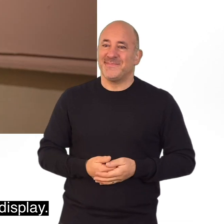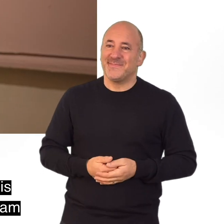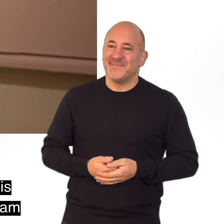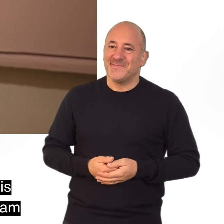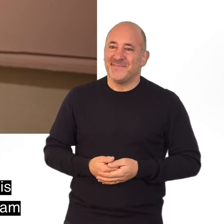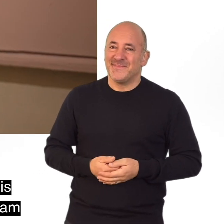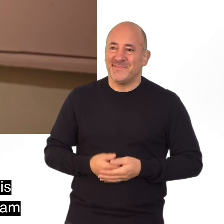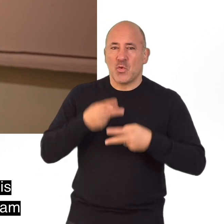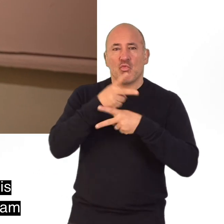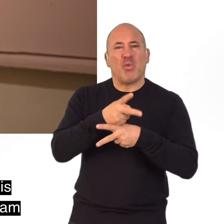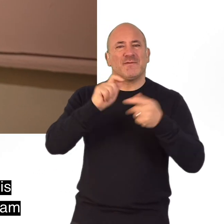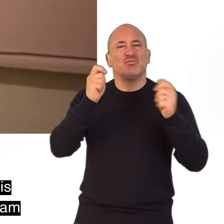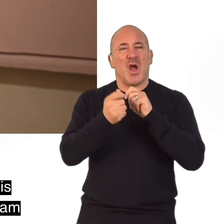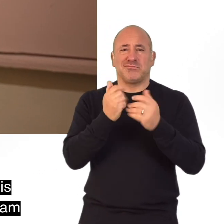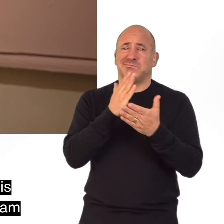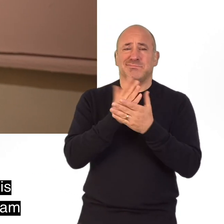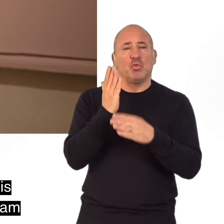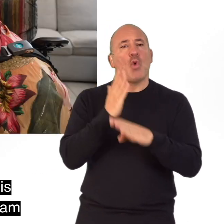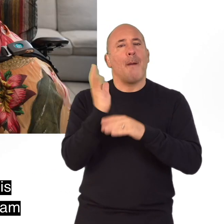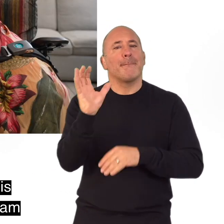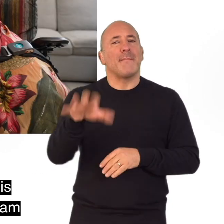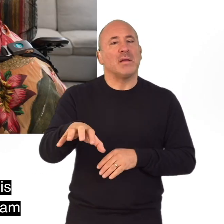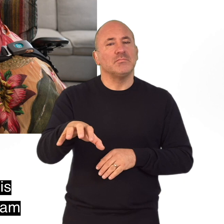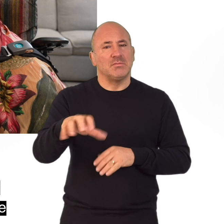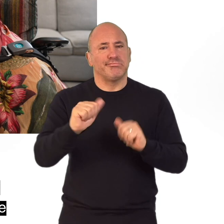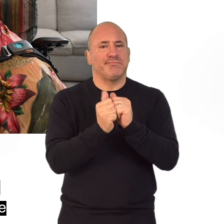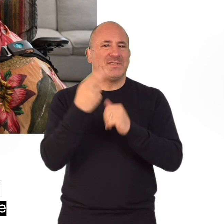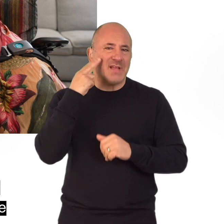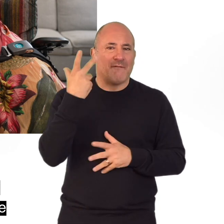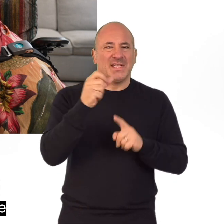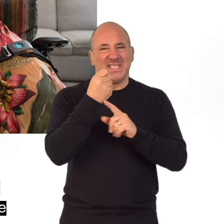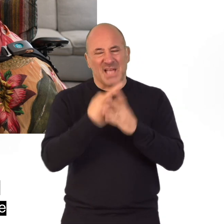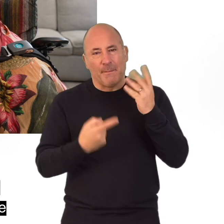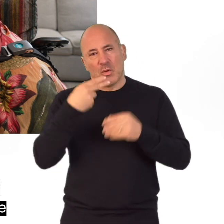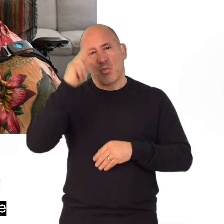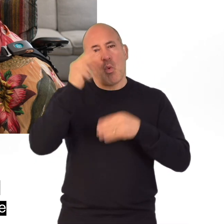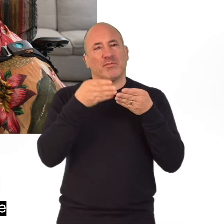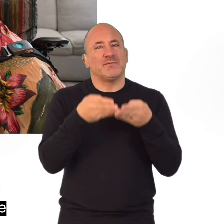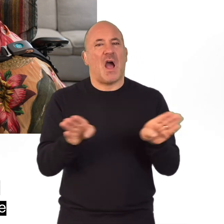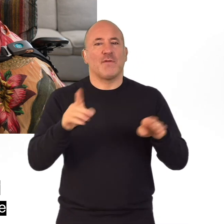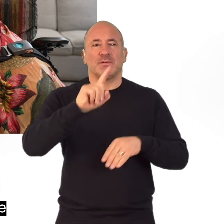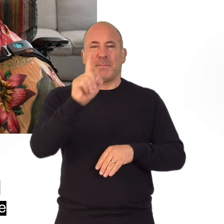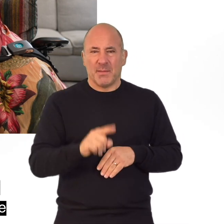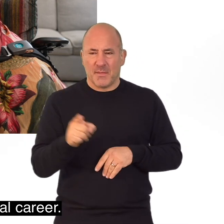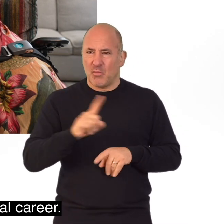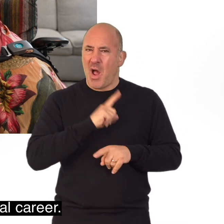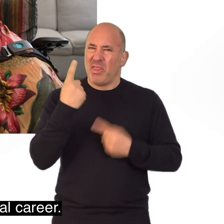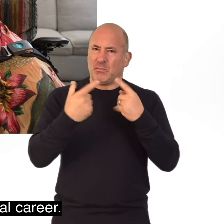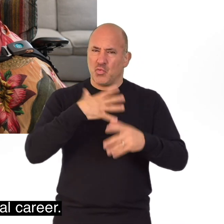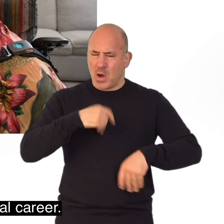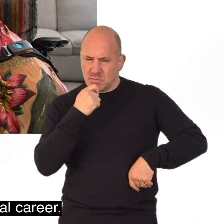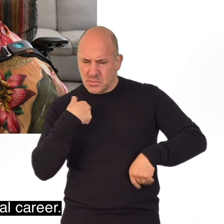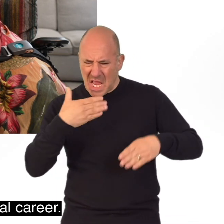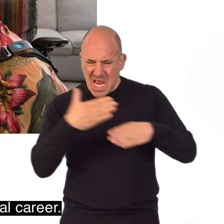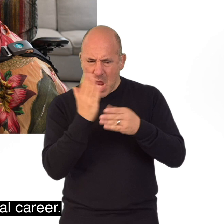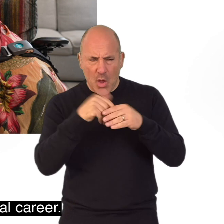display. Curating for Change is a work placement programme for deaf, disabled or neurodivergent people who want to